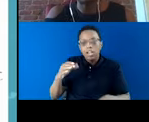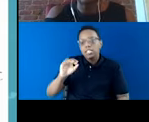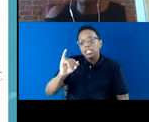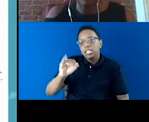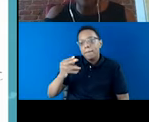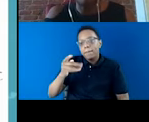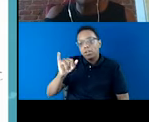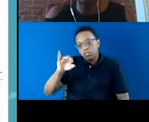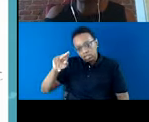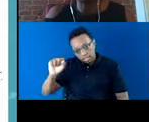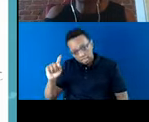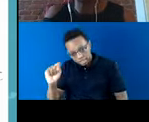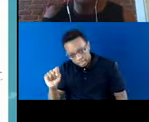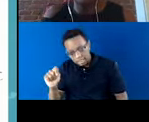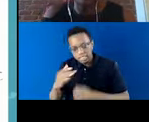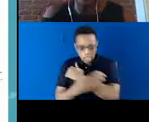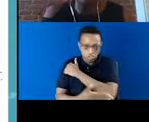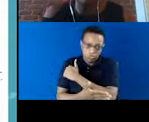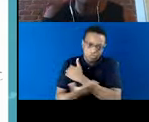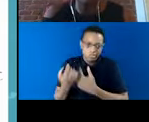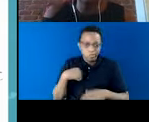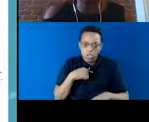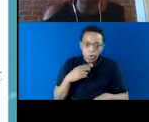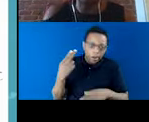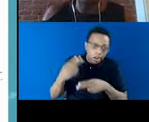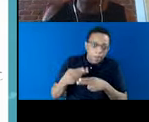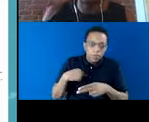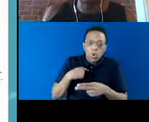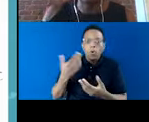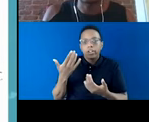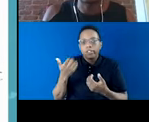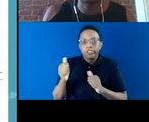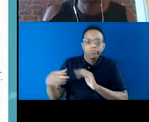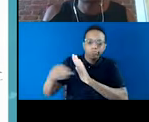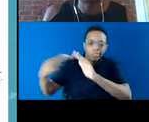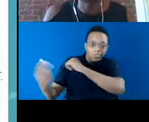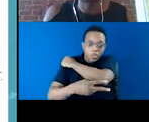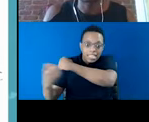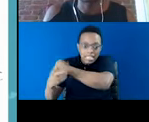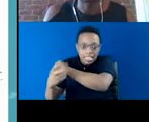We simply don't name that because we don't always want to call people thieves to their faces.